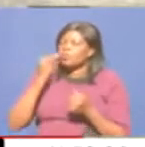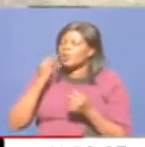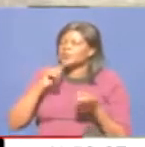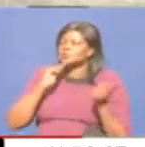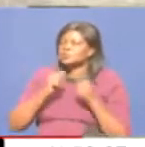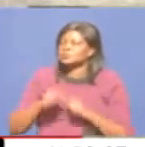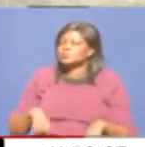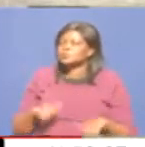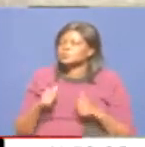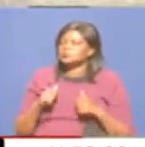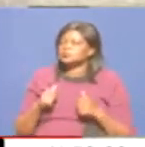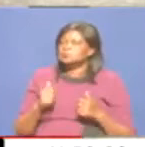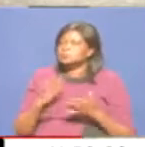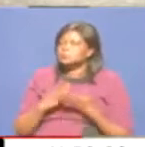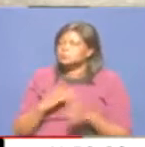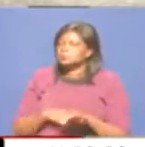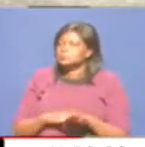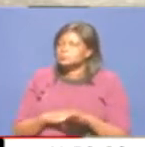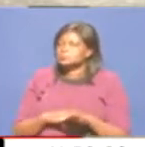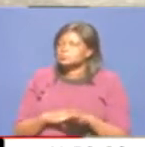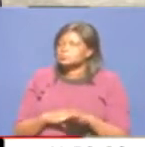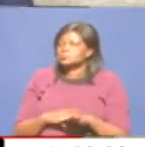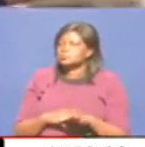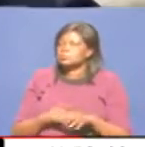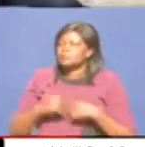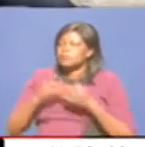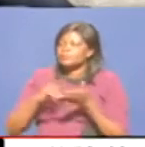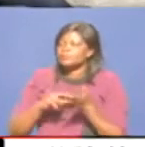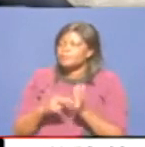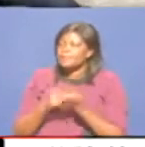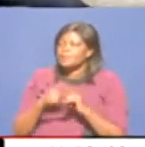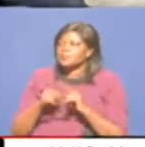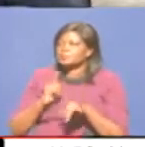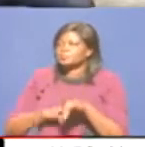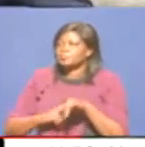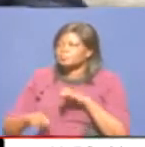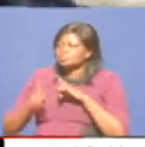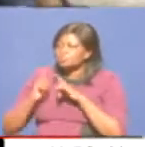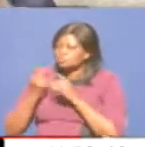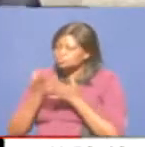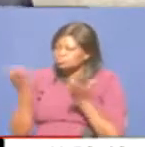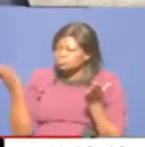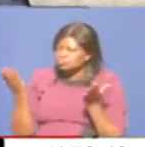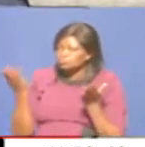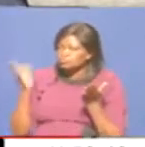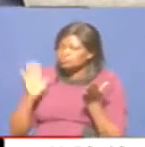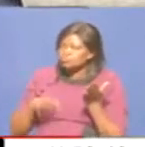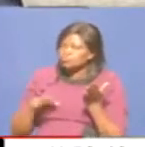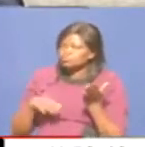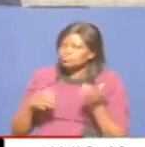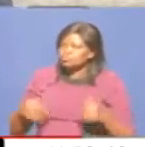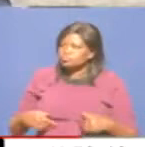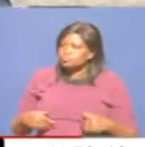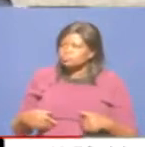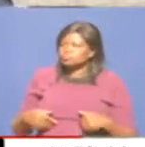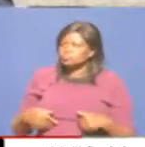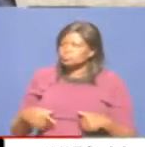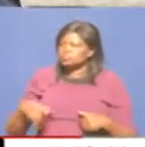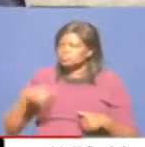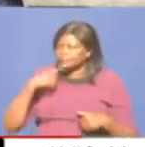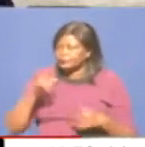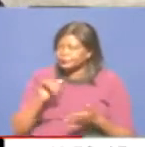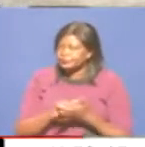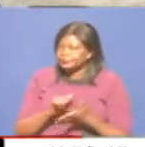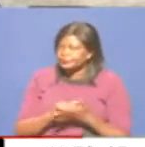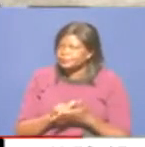Mm. Sometimes we impose projects on people, but when you talk to this mama or this youth, mm. they will tell you,